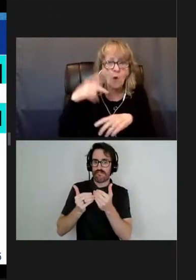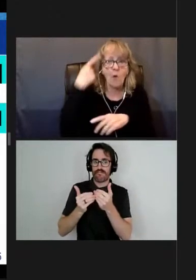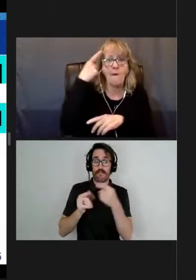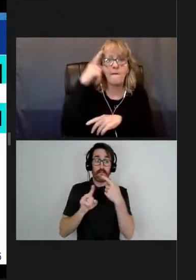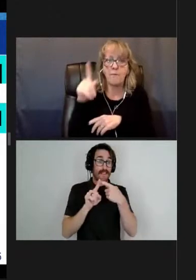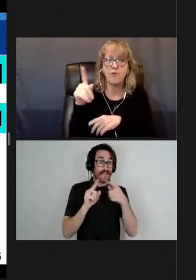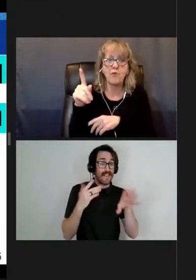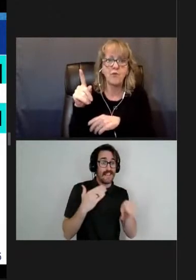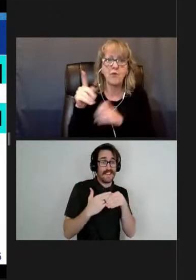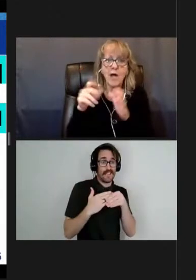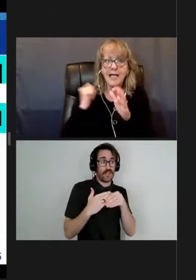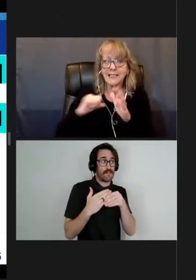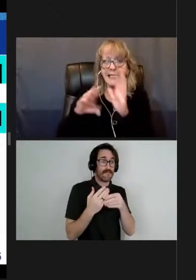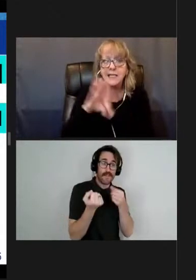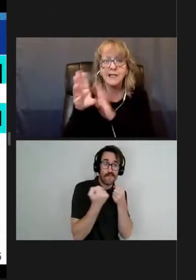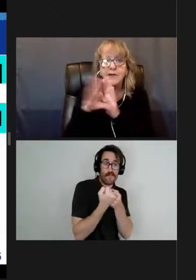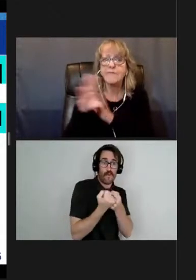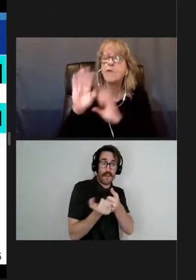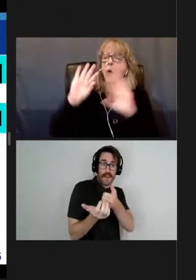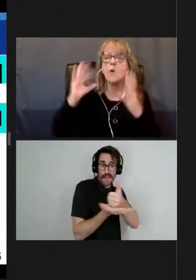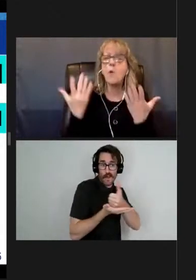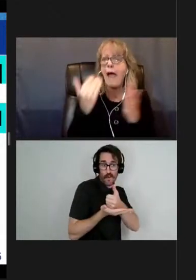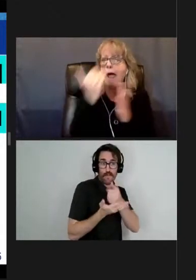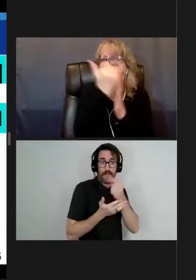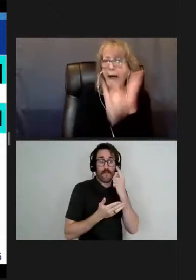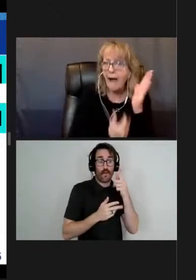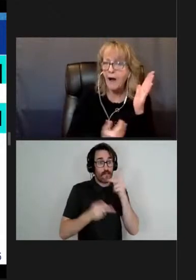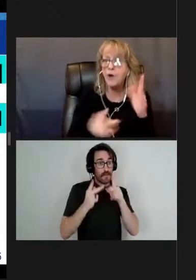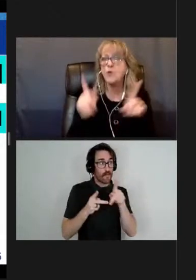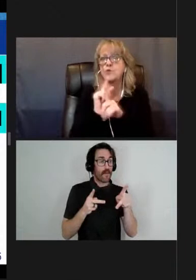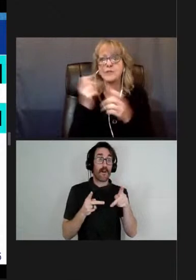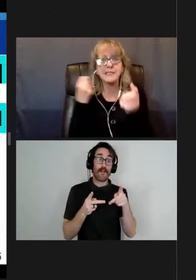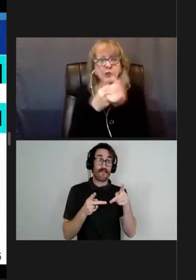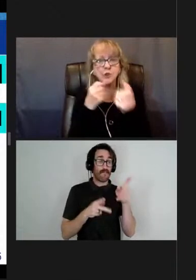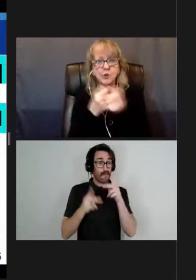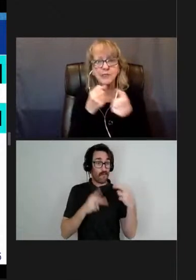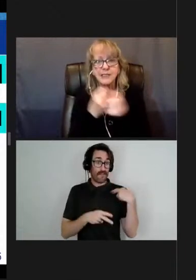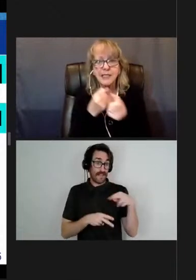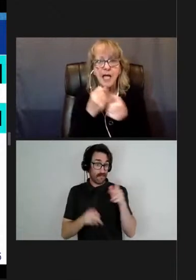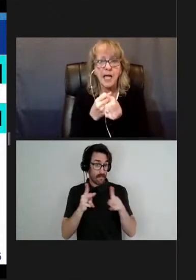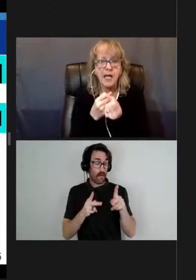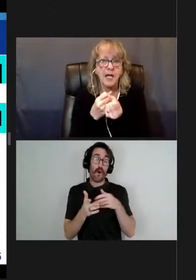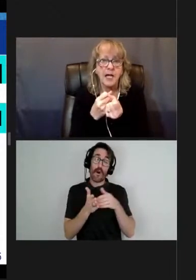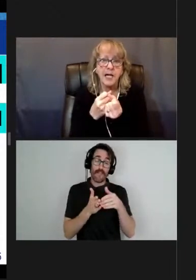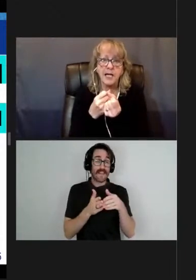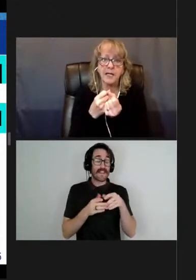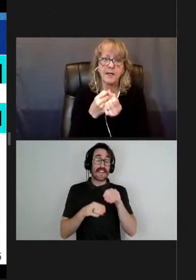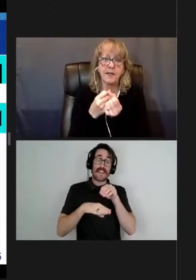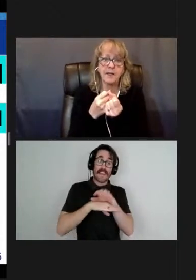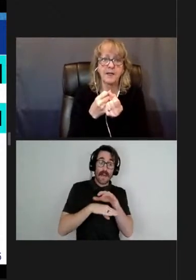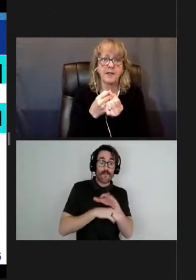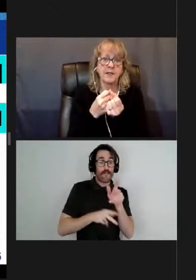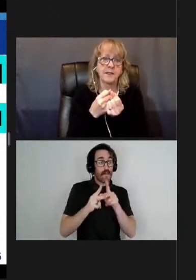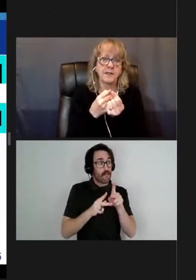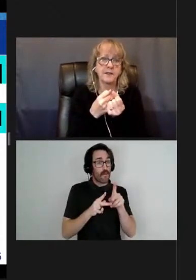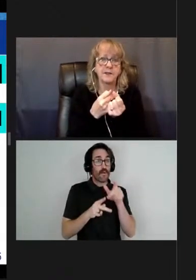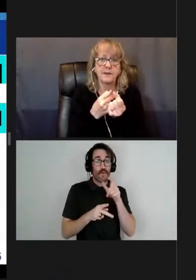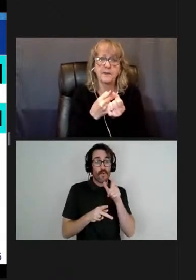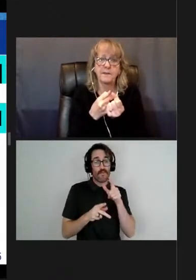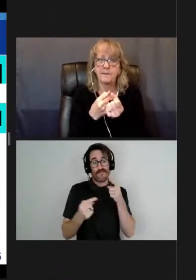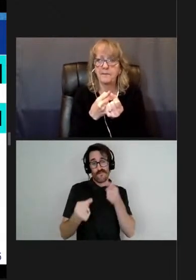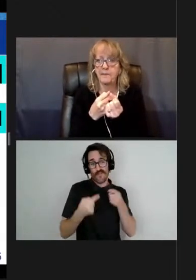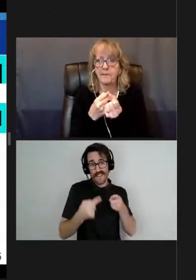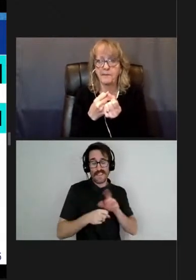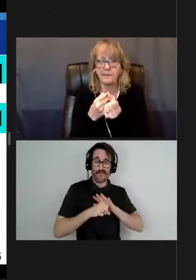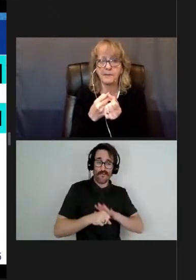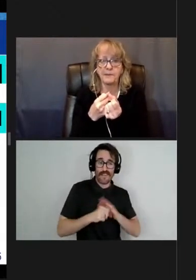assistance and support, because they often counsel individuals in distress in their congregations. And so we've been